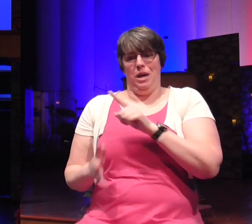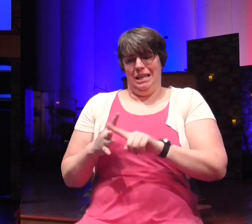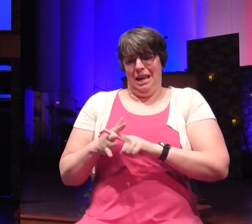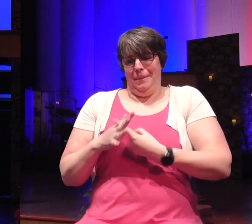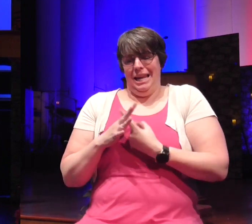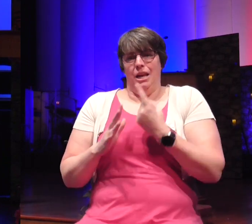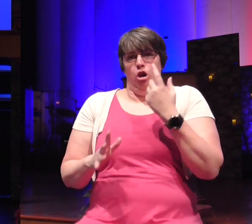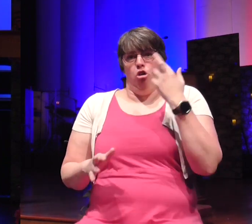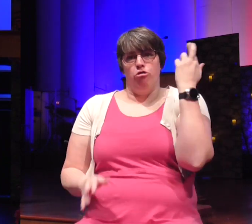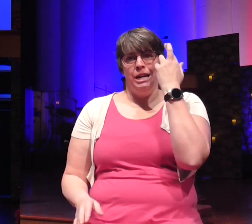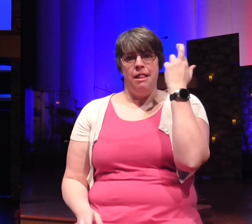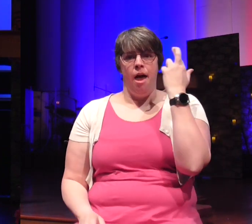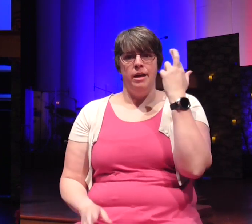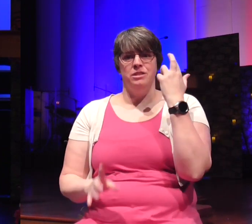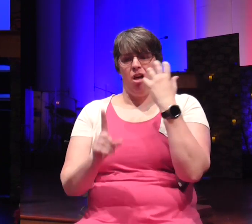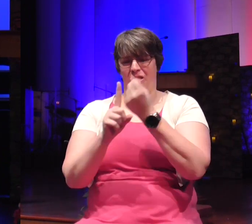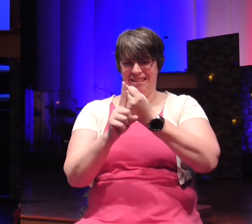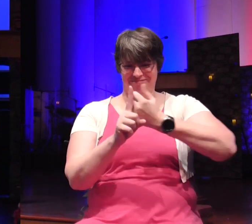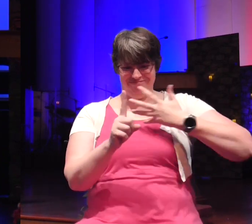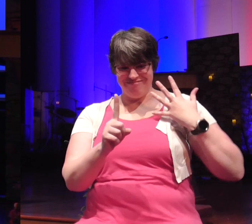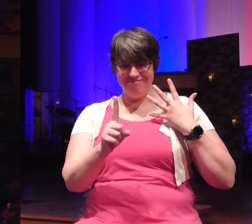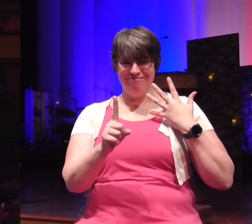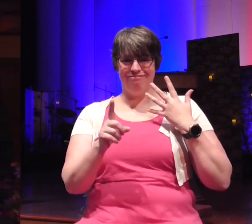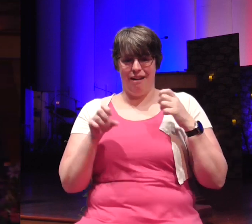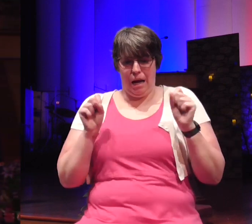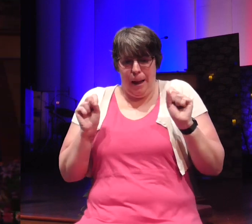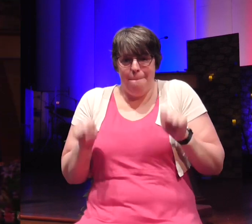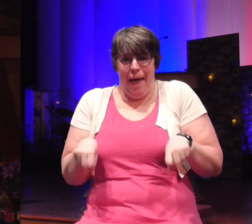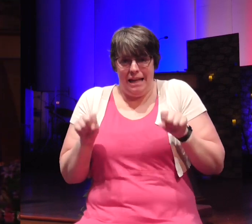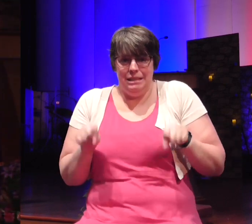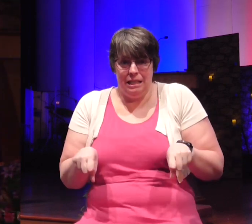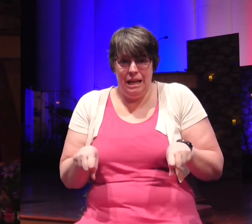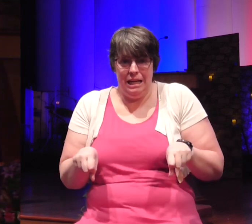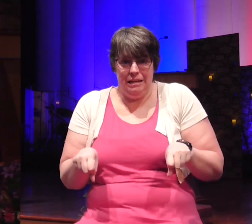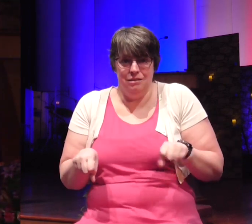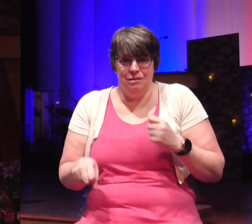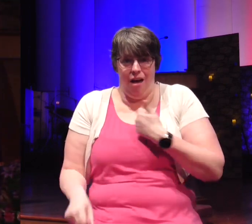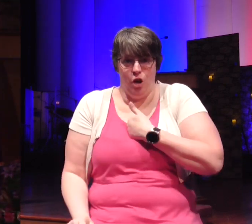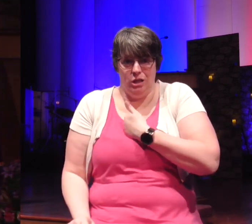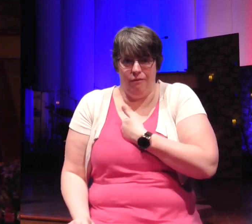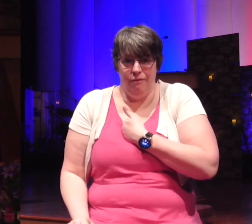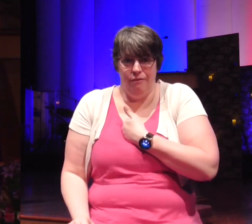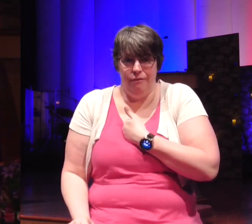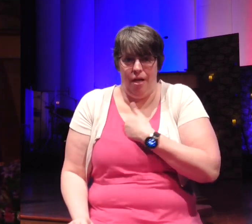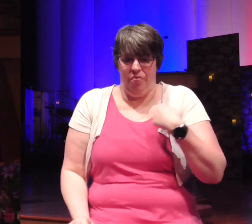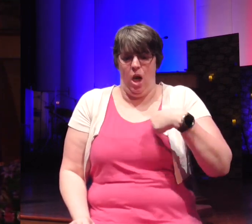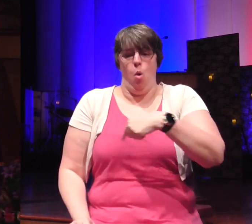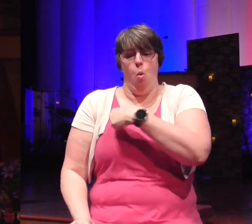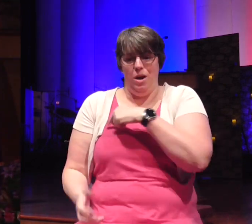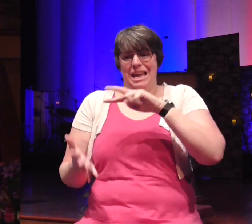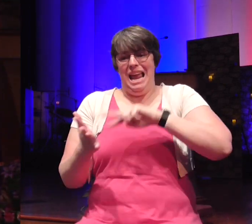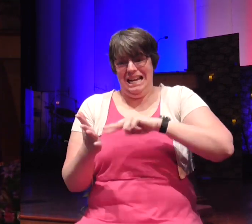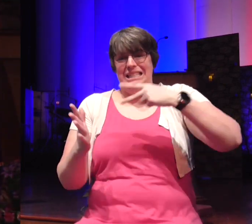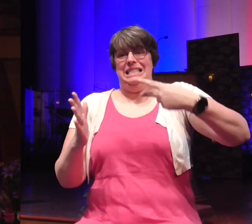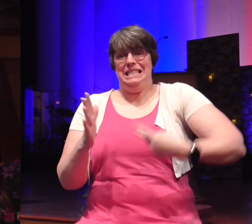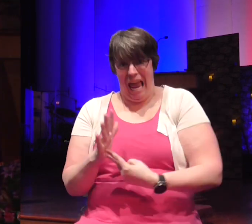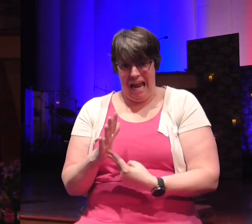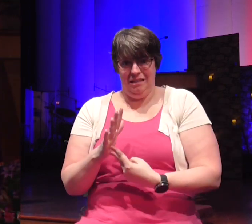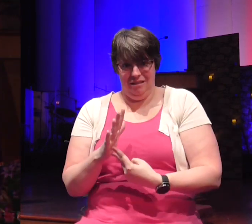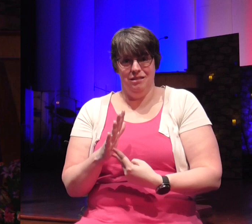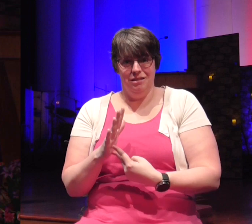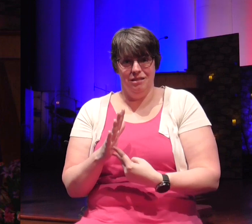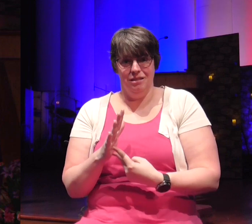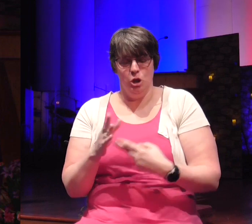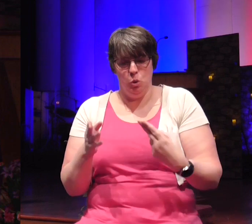realize the expanded capacities of our own being that we're intended to manifest. We're intended to grow into